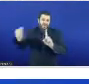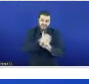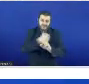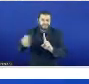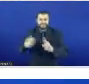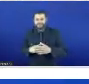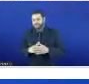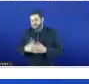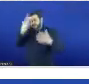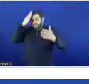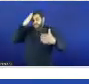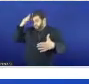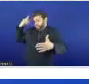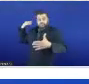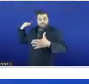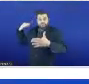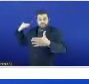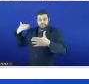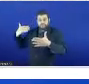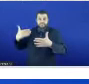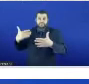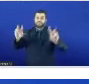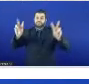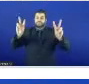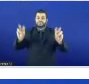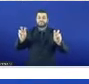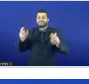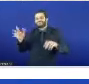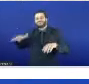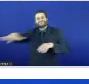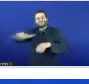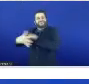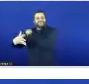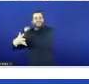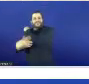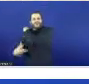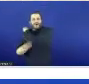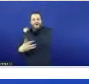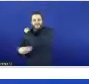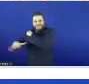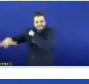3% to predicted to increase by 10%. So across